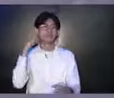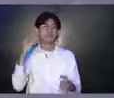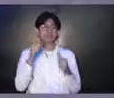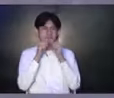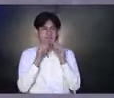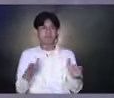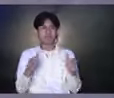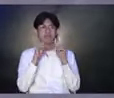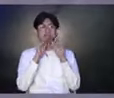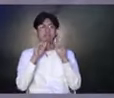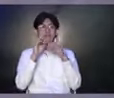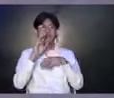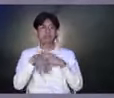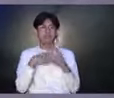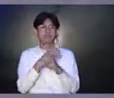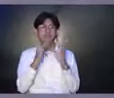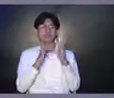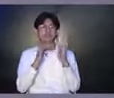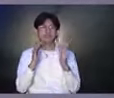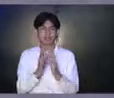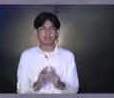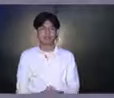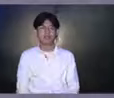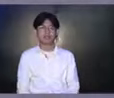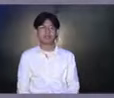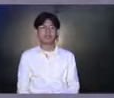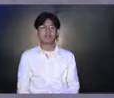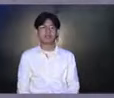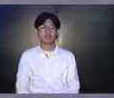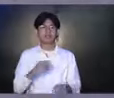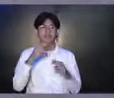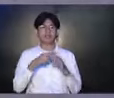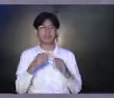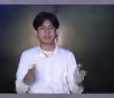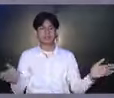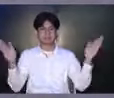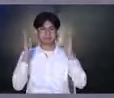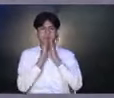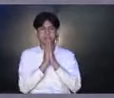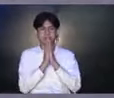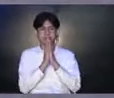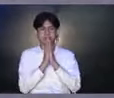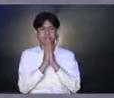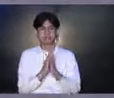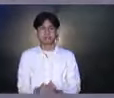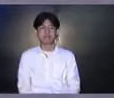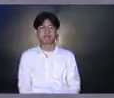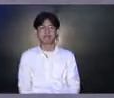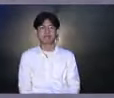because I am blessing the world. In Jesus' name, amen.